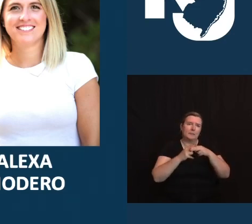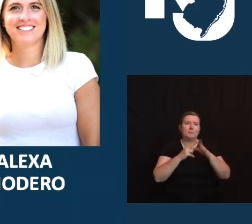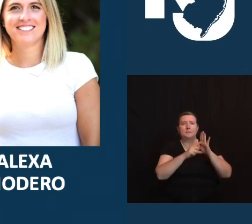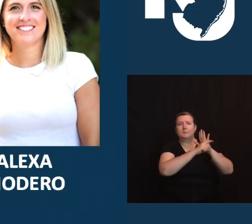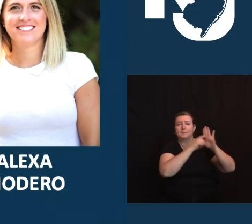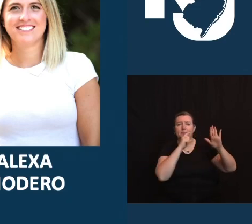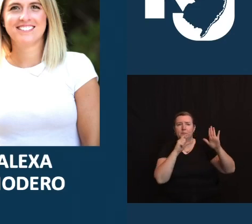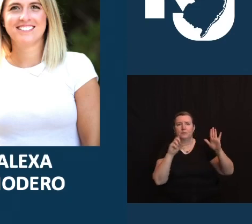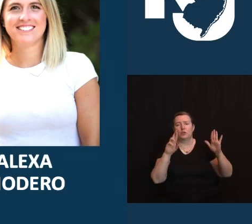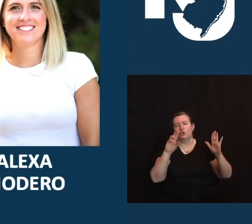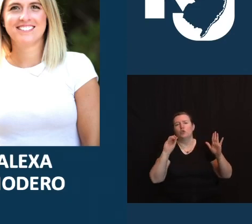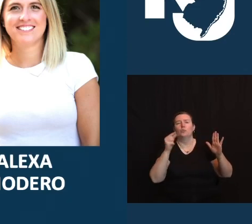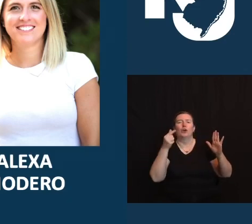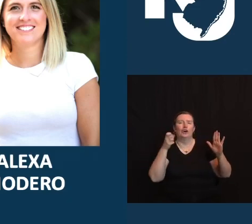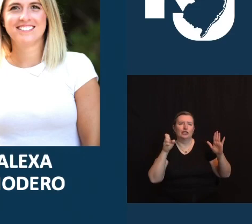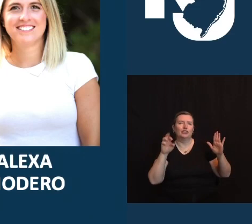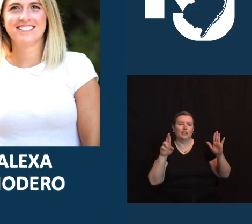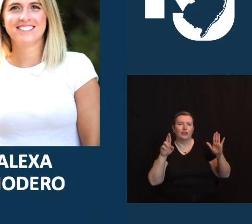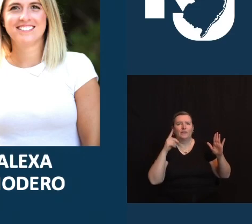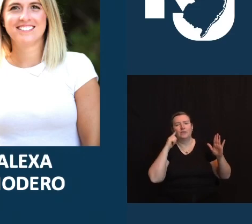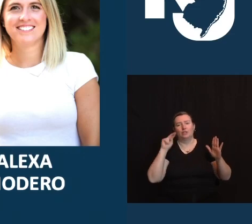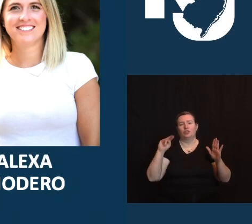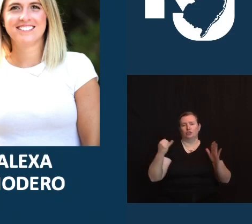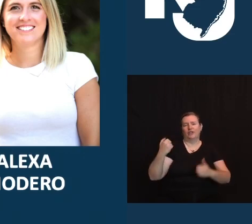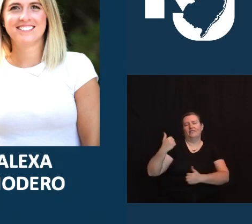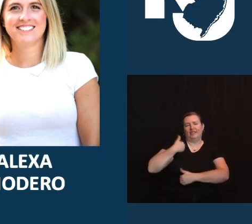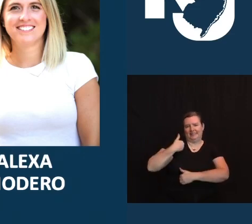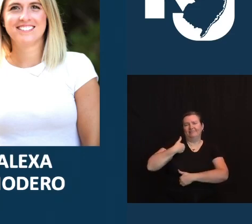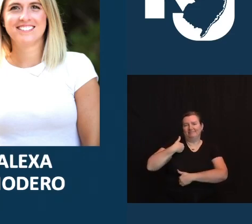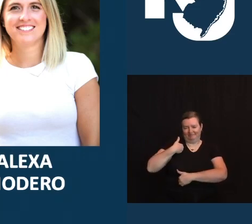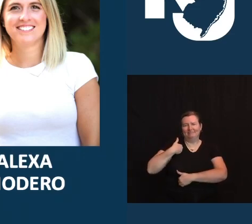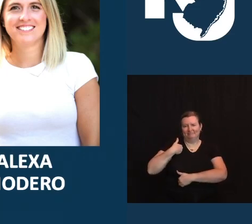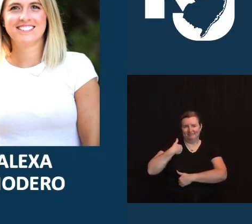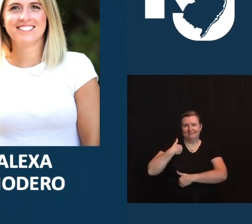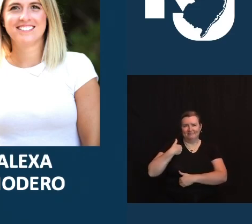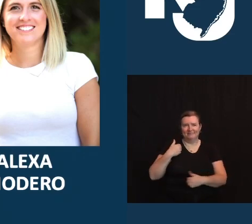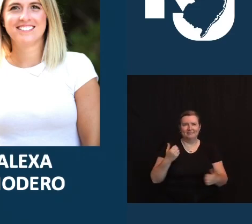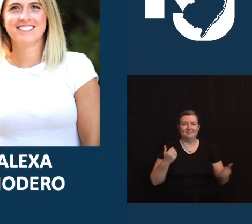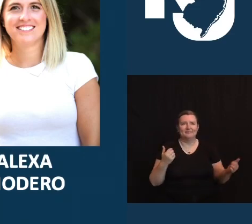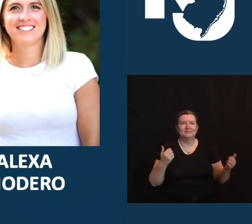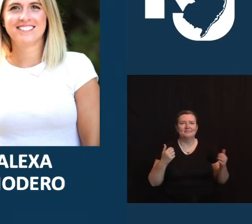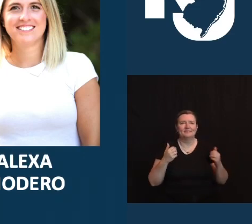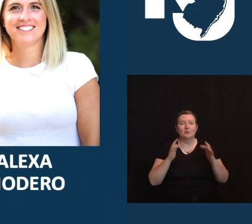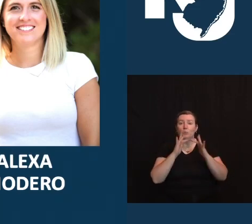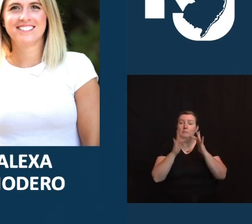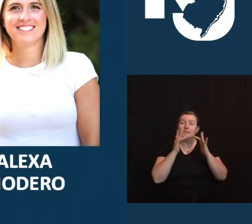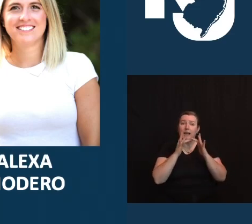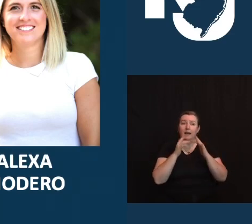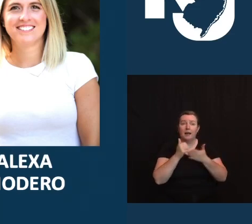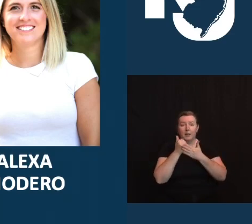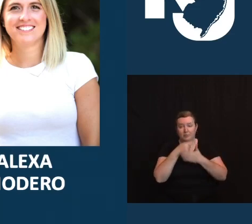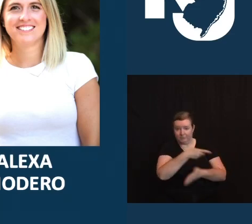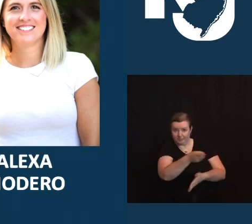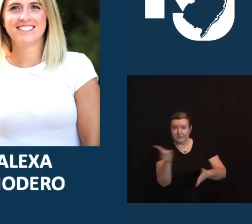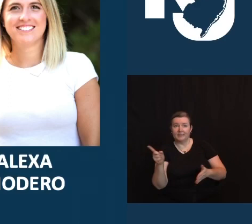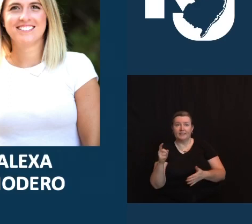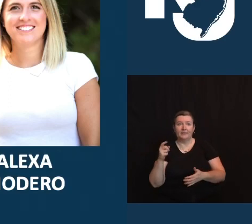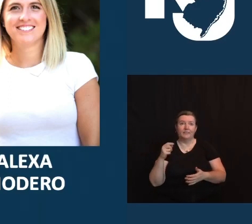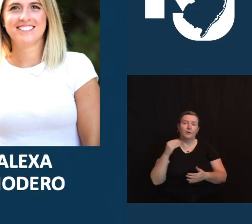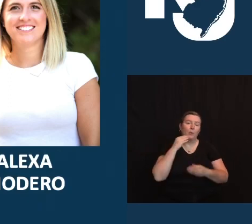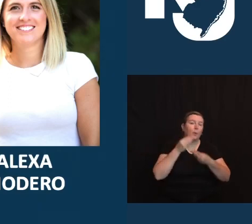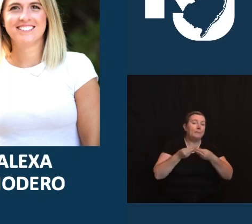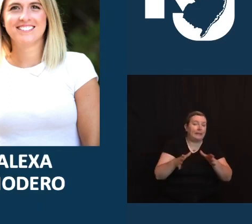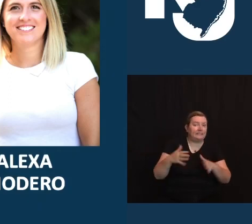New Jersey to help expedite the process of finding programs, resources, and care tailored, again, to their individual